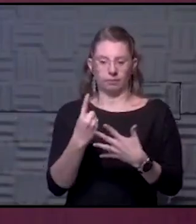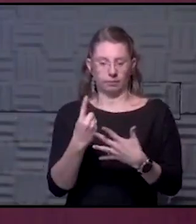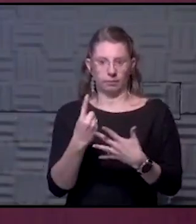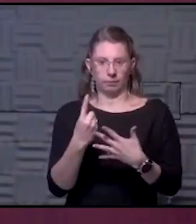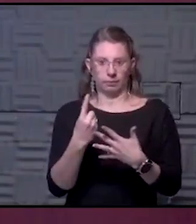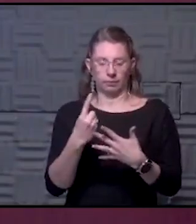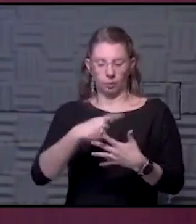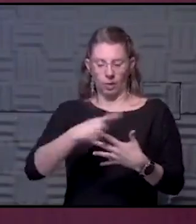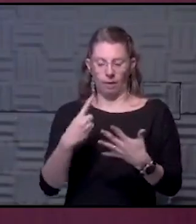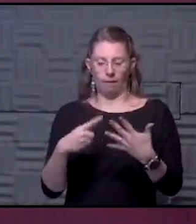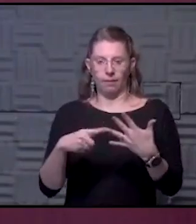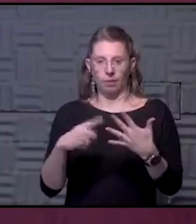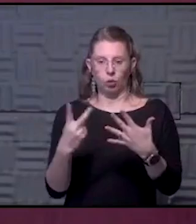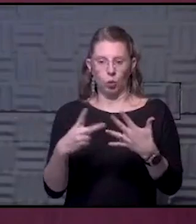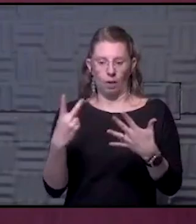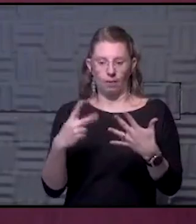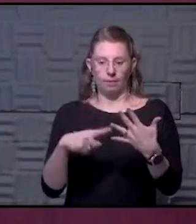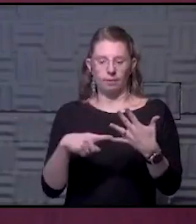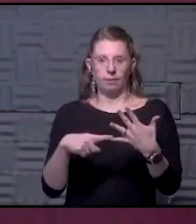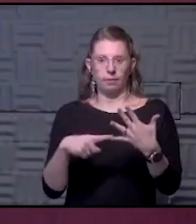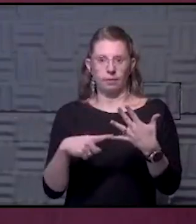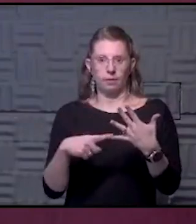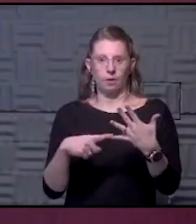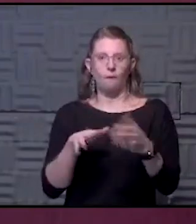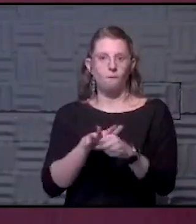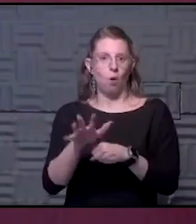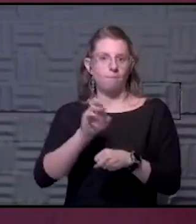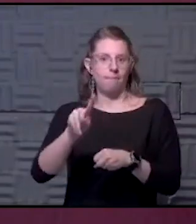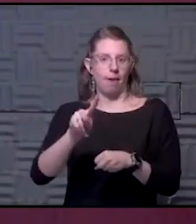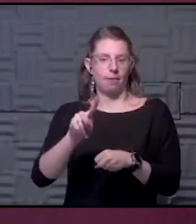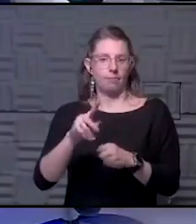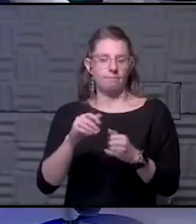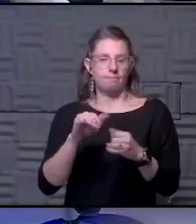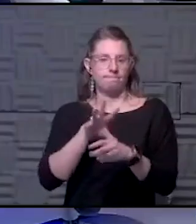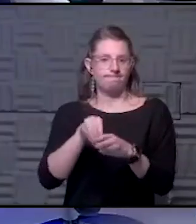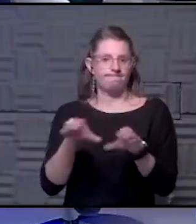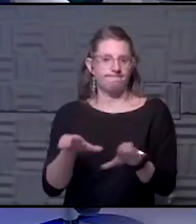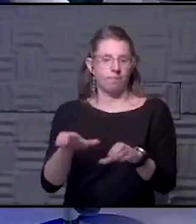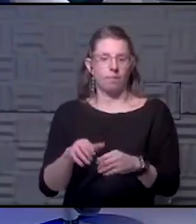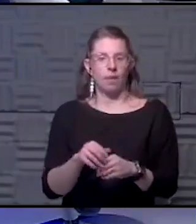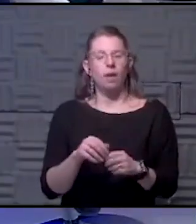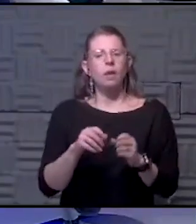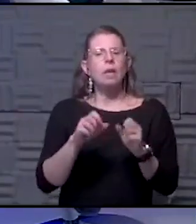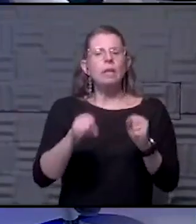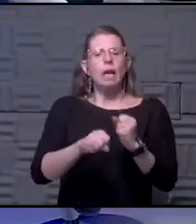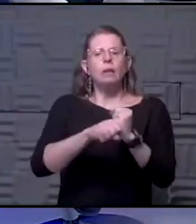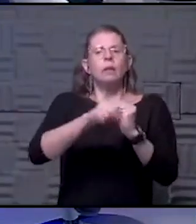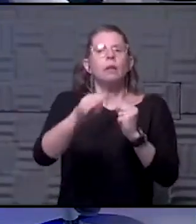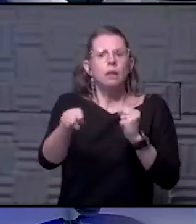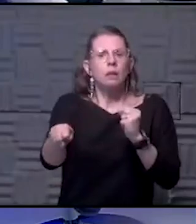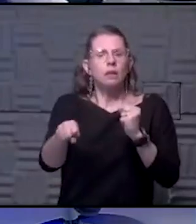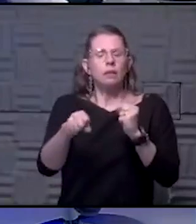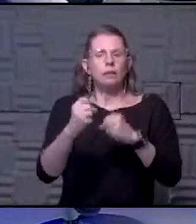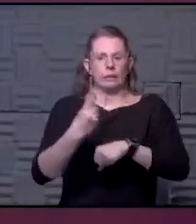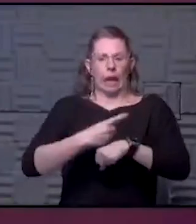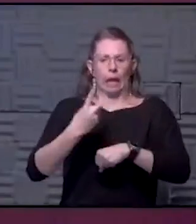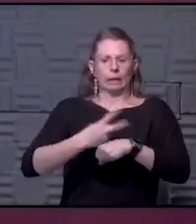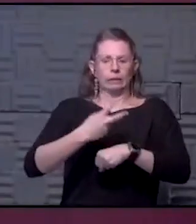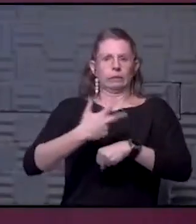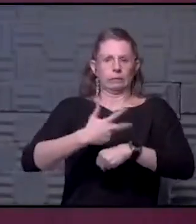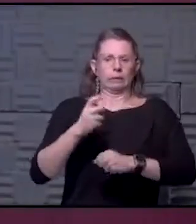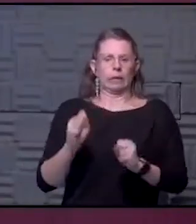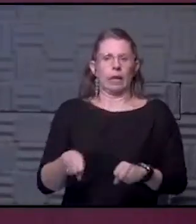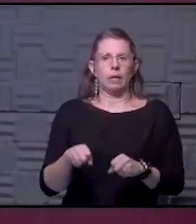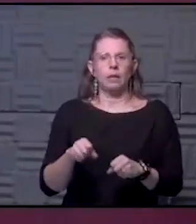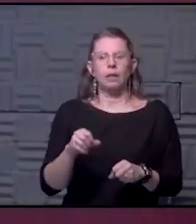day, step 4 is 2 days, and then step 5 is full return to play. And that course could be longer if you're not. Yeah, and you know what? It's not written in stone. It's